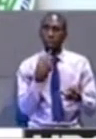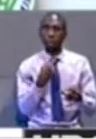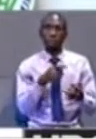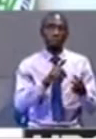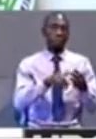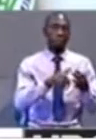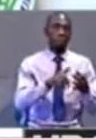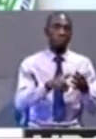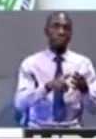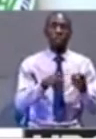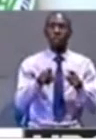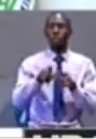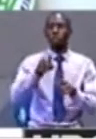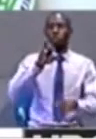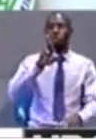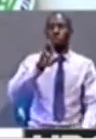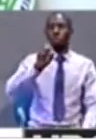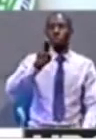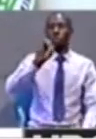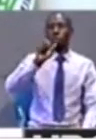the one of the Russians.